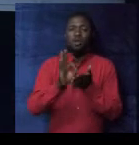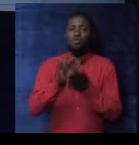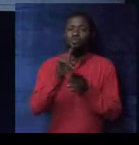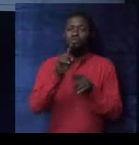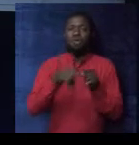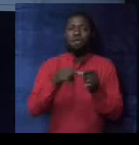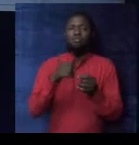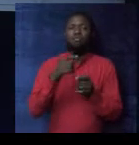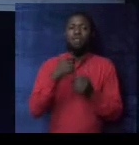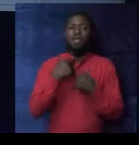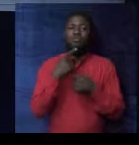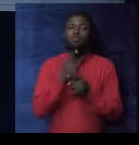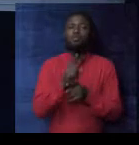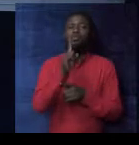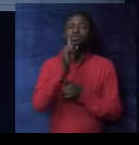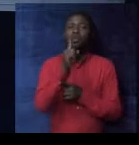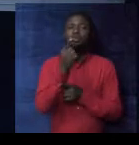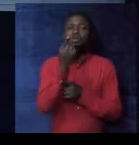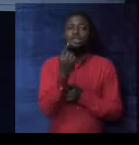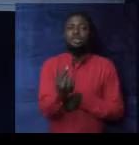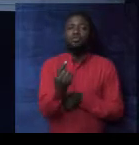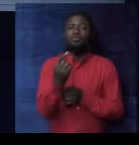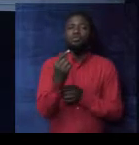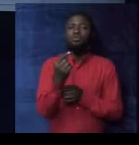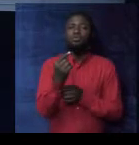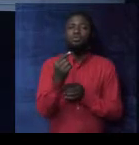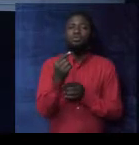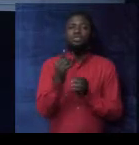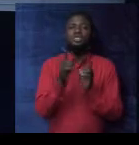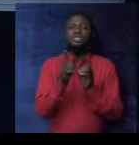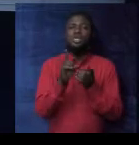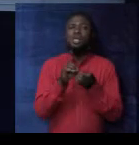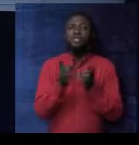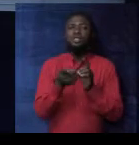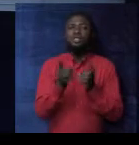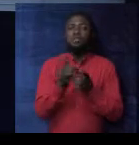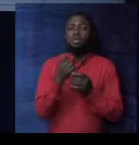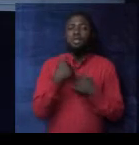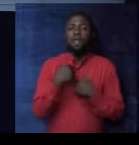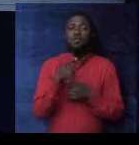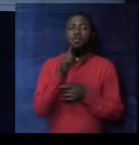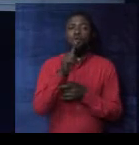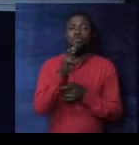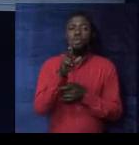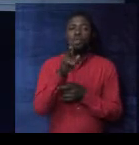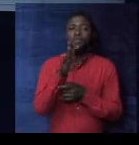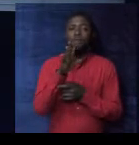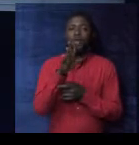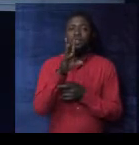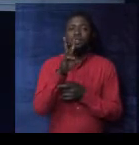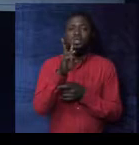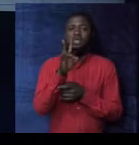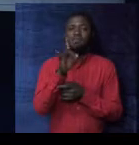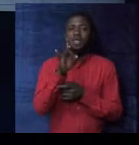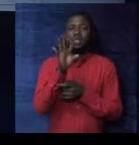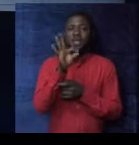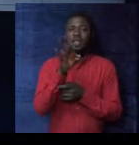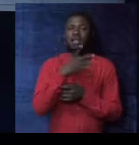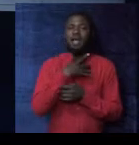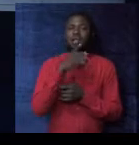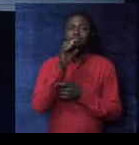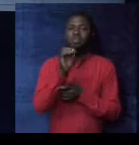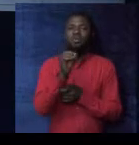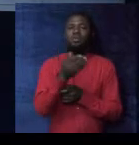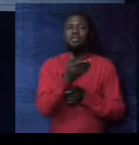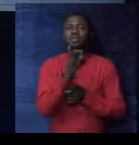count. You cannot have just one single digit. I mean, in our numbering system, we only have 1, 2, 3, 4, 5, 6, 7, 8, 9, and